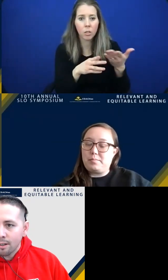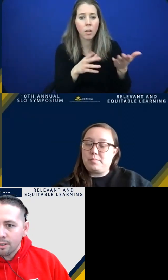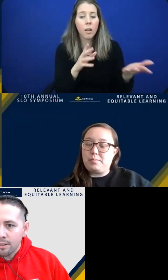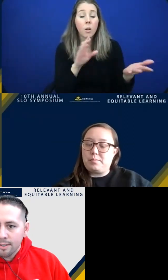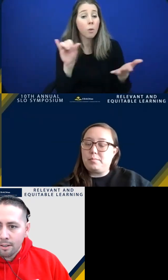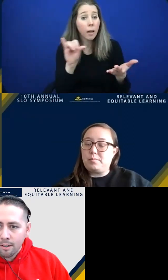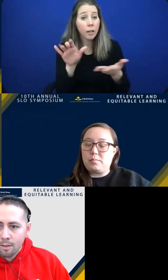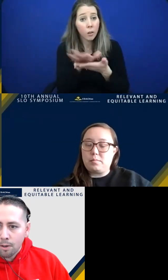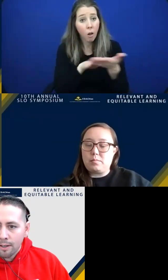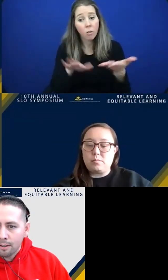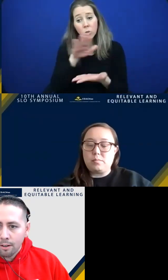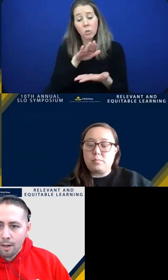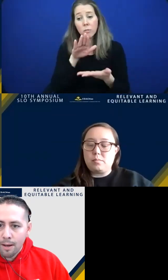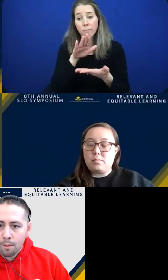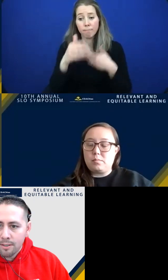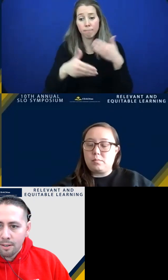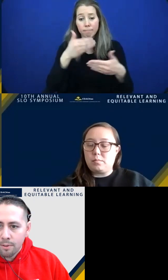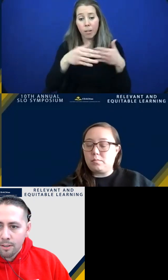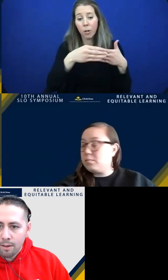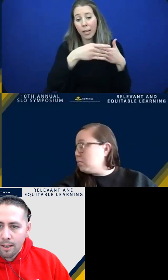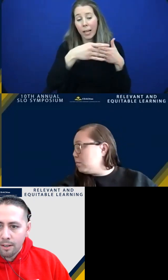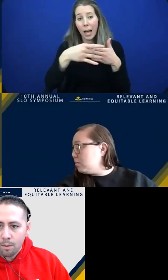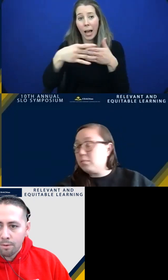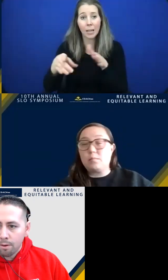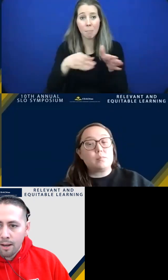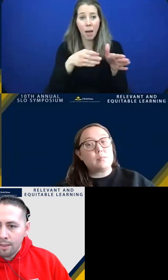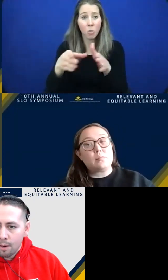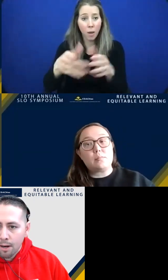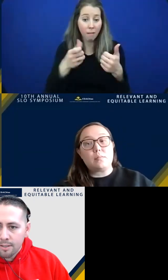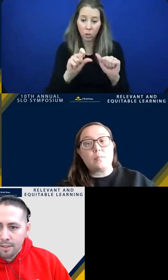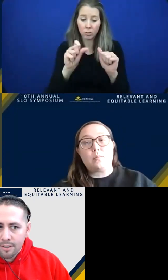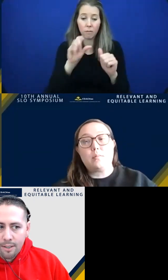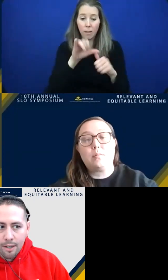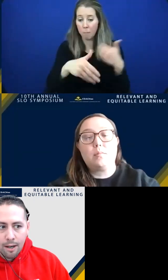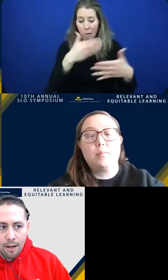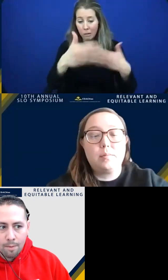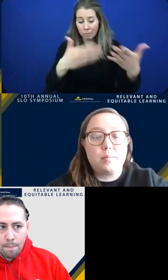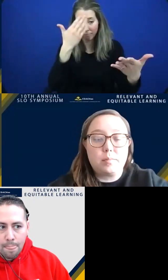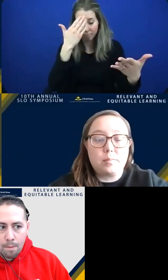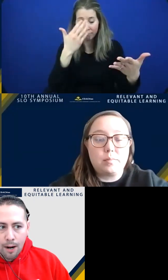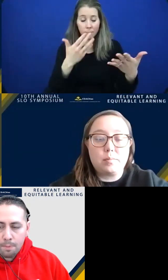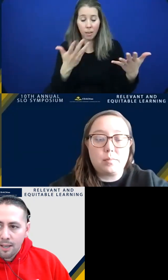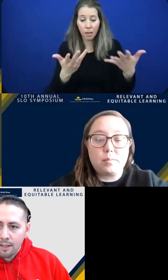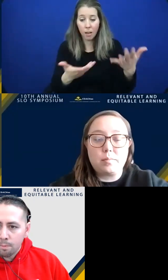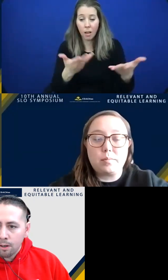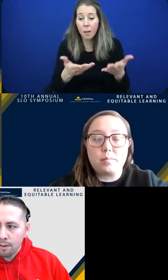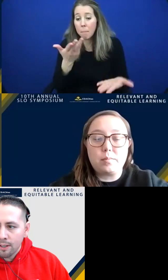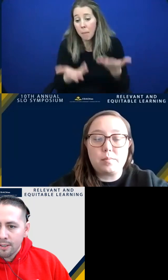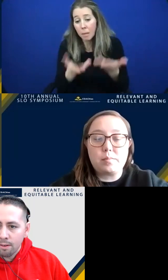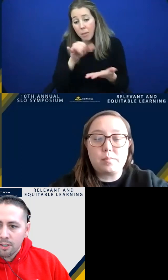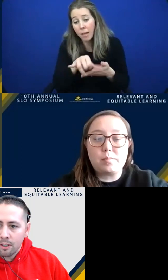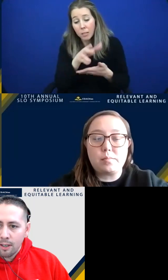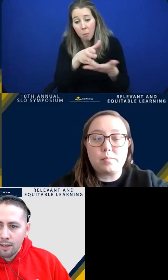as colleges are embarking on their Guided Pathways efforts, right, wherever they're at in that process, perhaps that is part